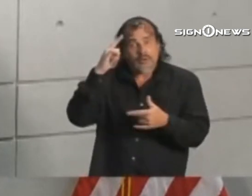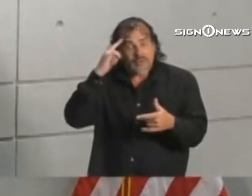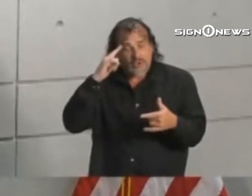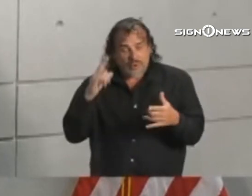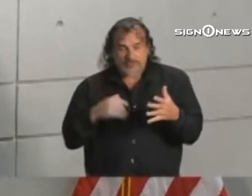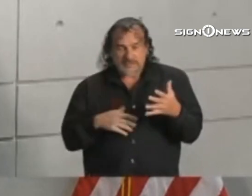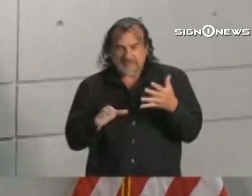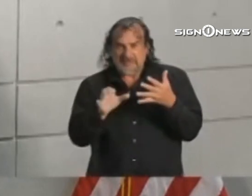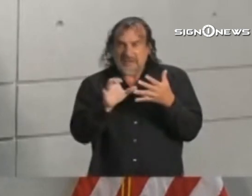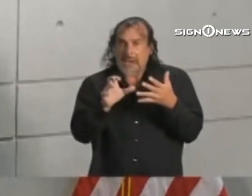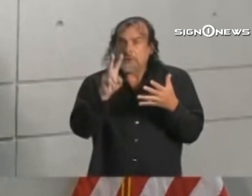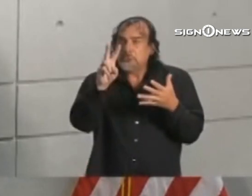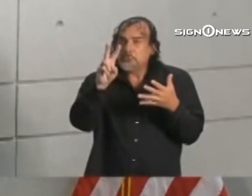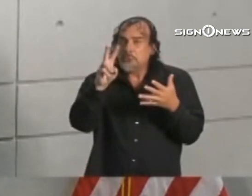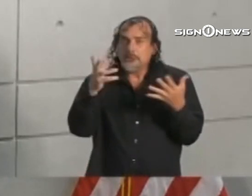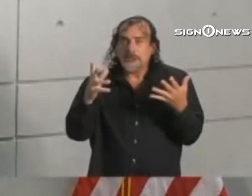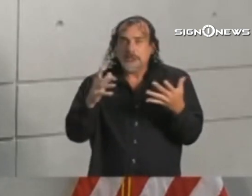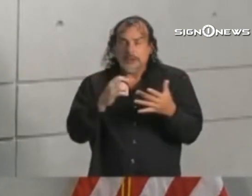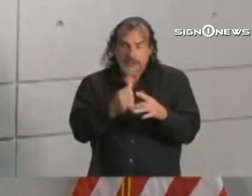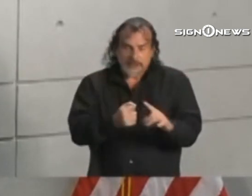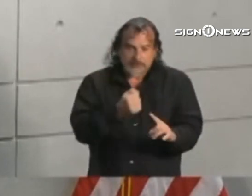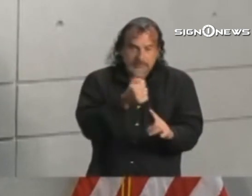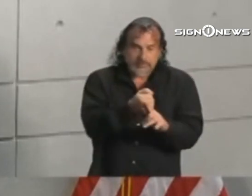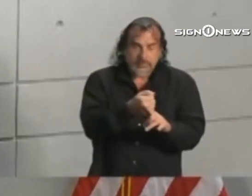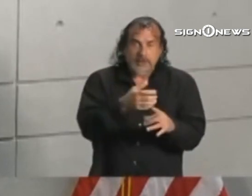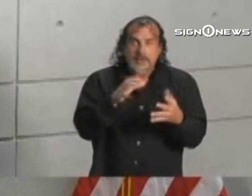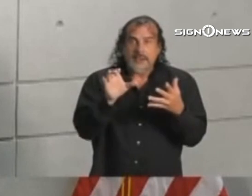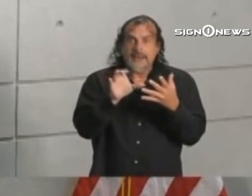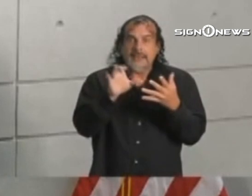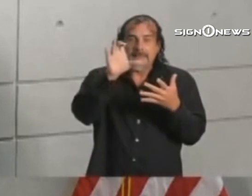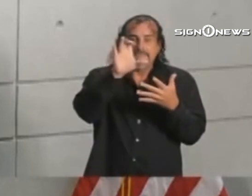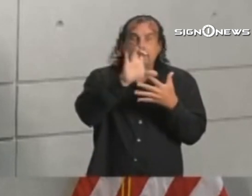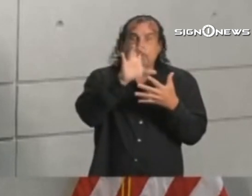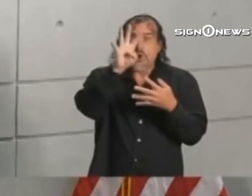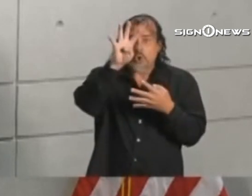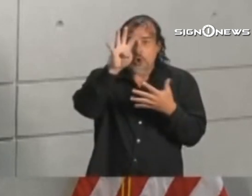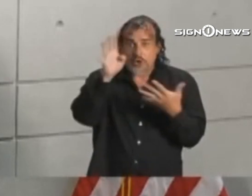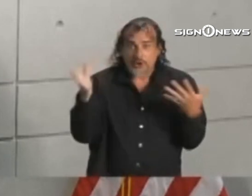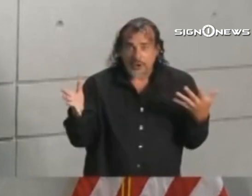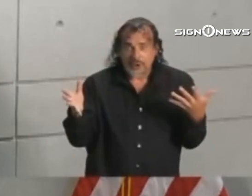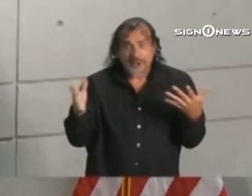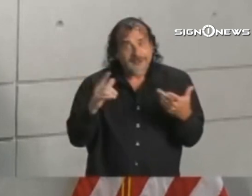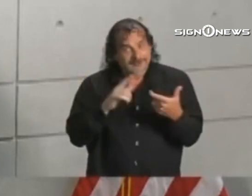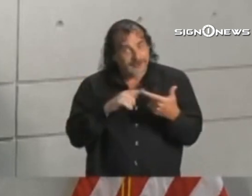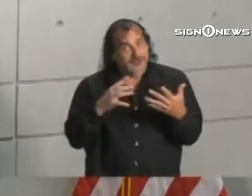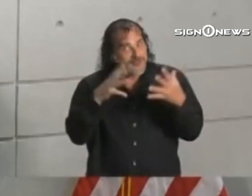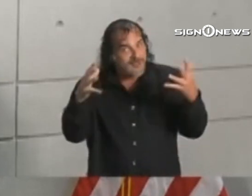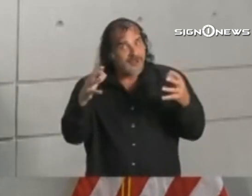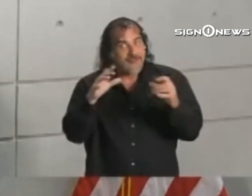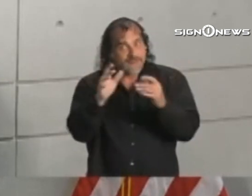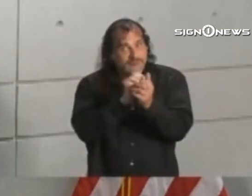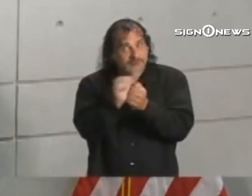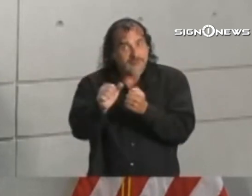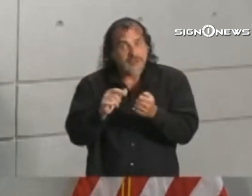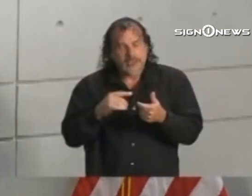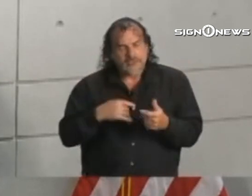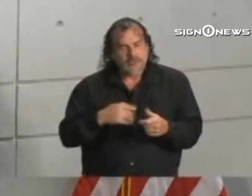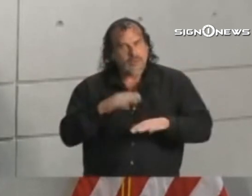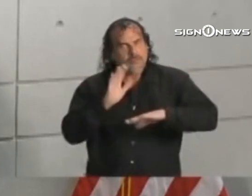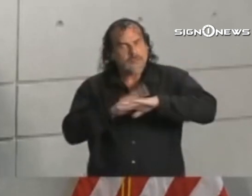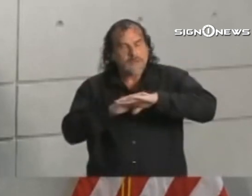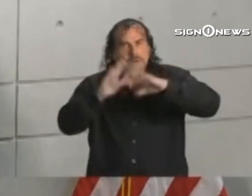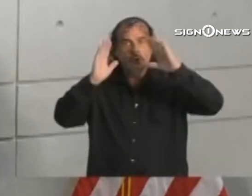than a Cat 2. It came ashore as a Cat 4, very devastating storm. So stay alert, pay attention to